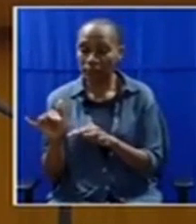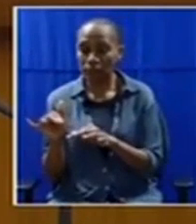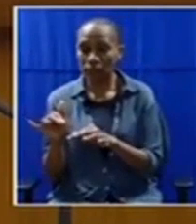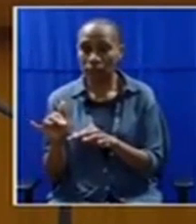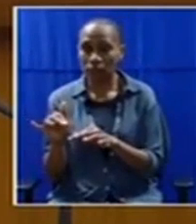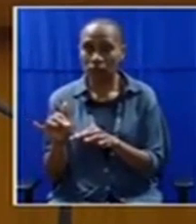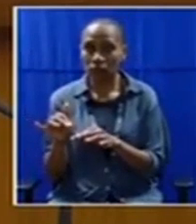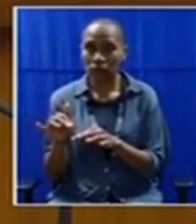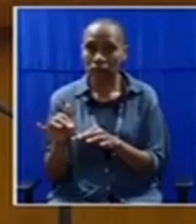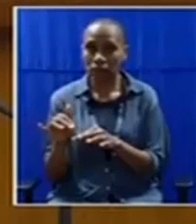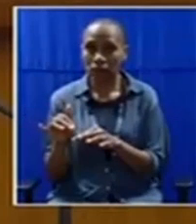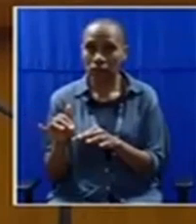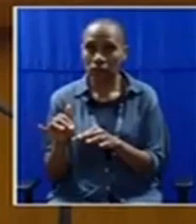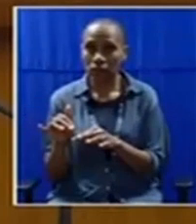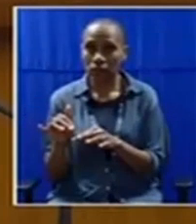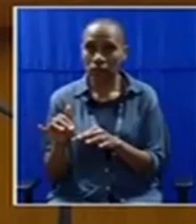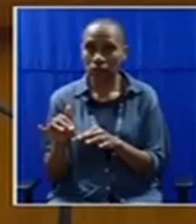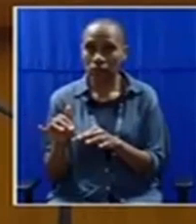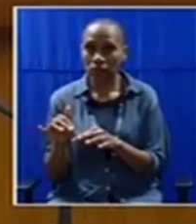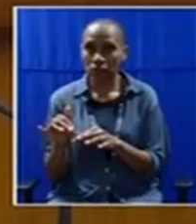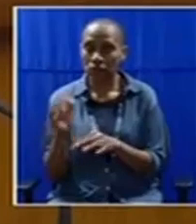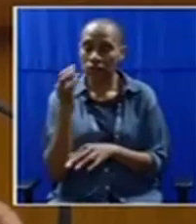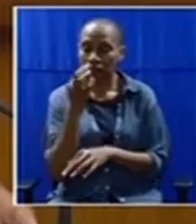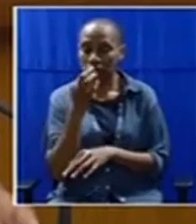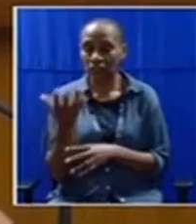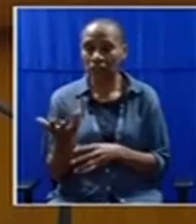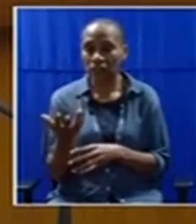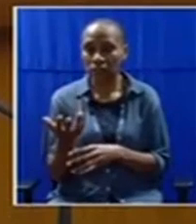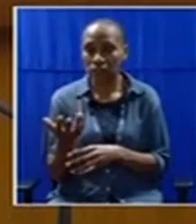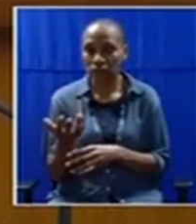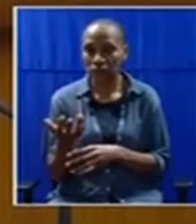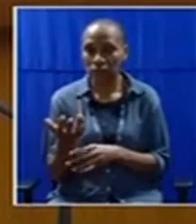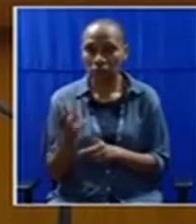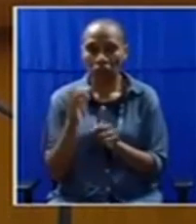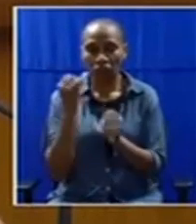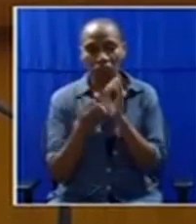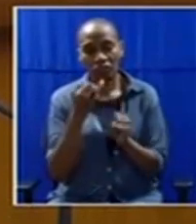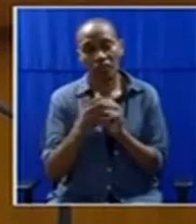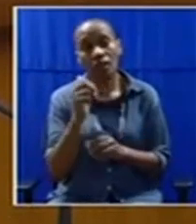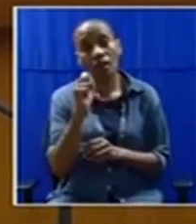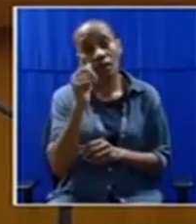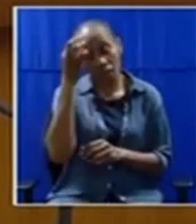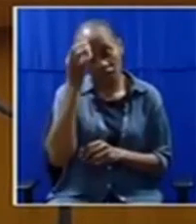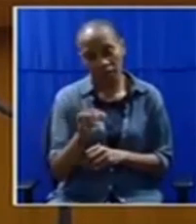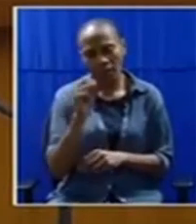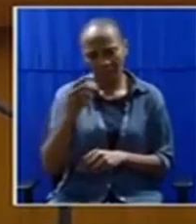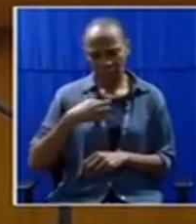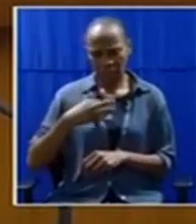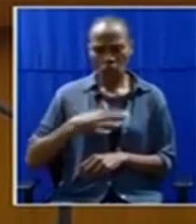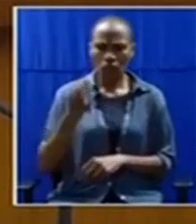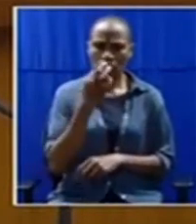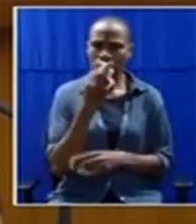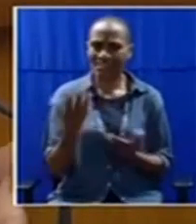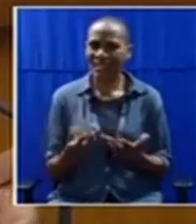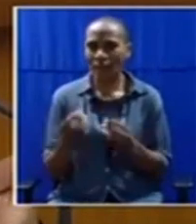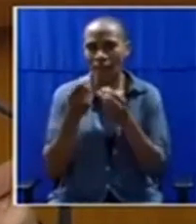ukuthi siphasise nelenye futhi umthetho we-Financial Matters Amendment Bill leto wenda ukuthi